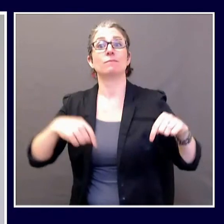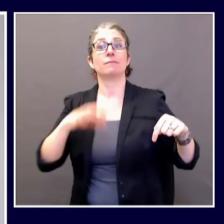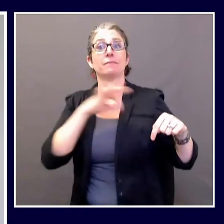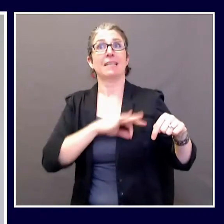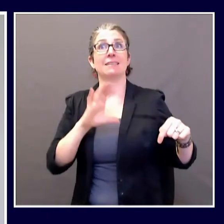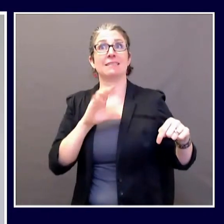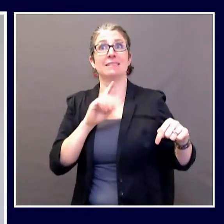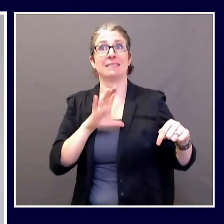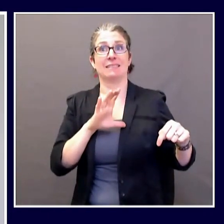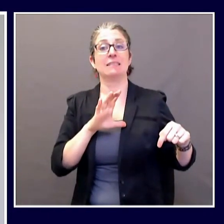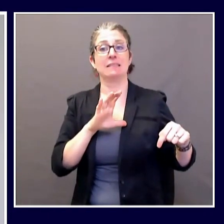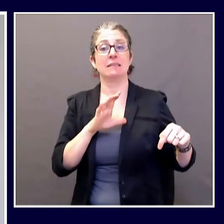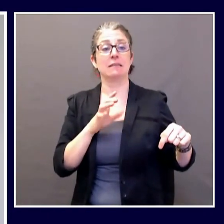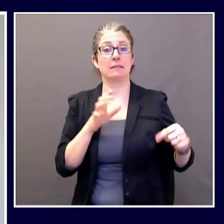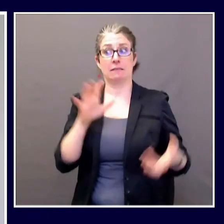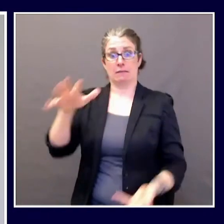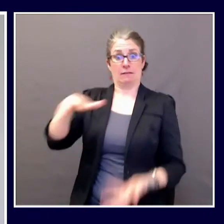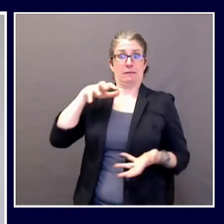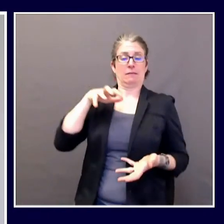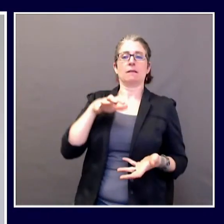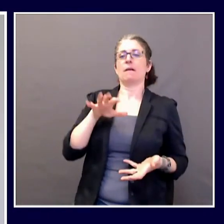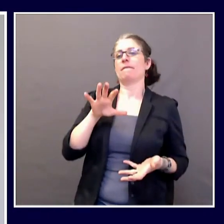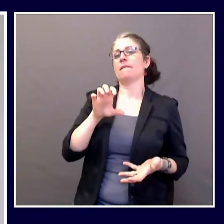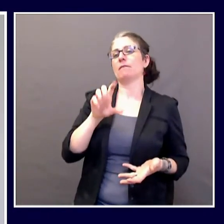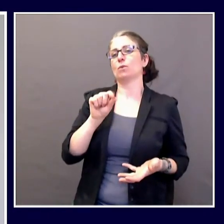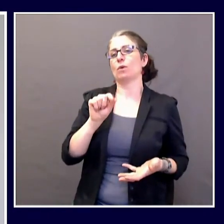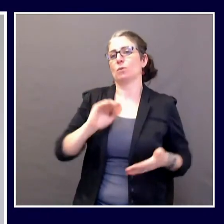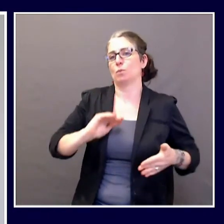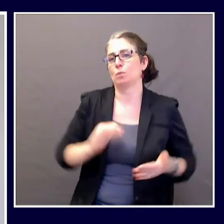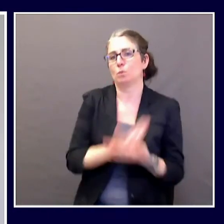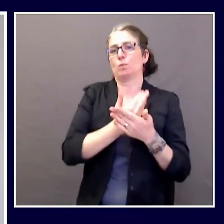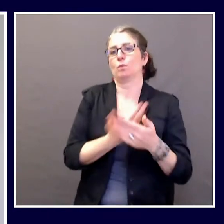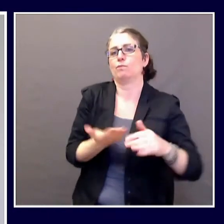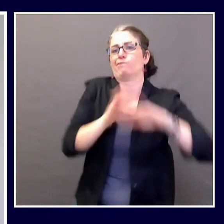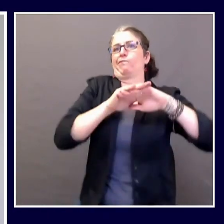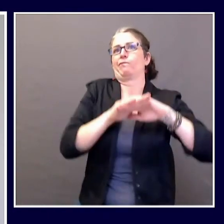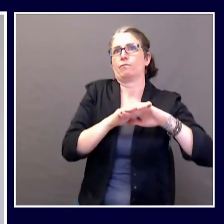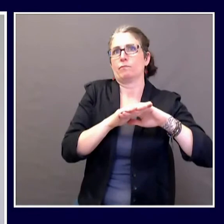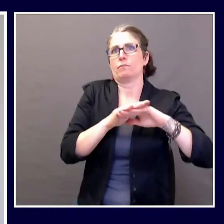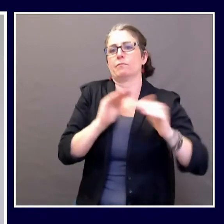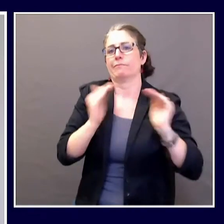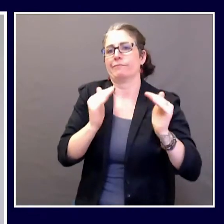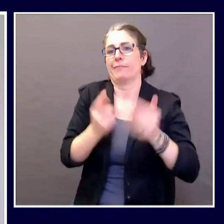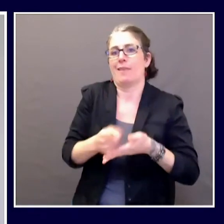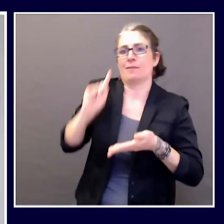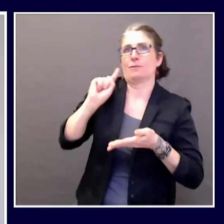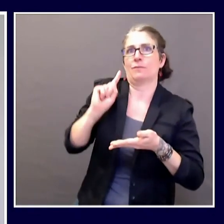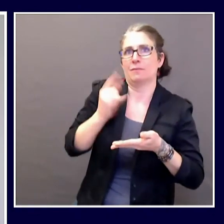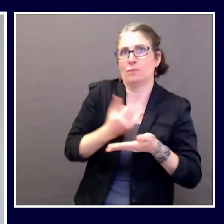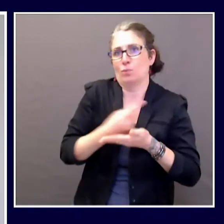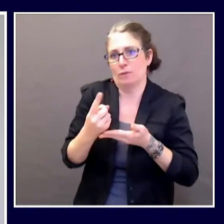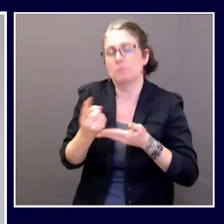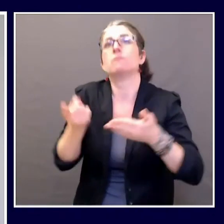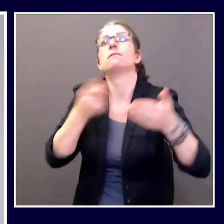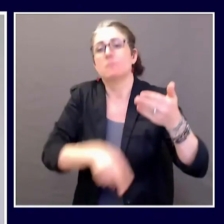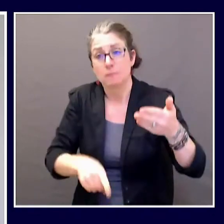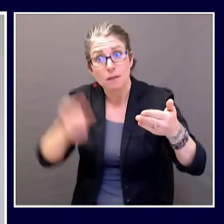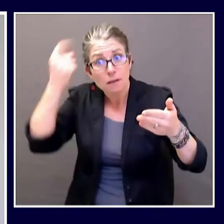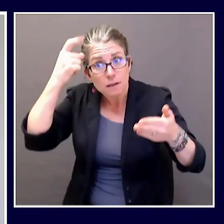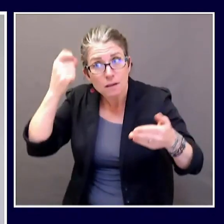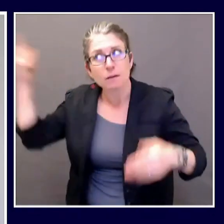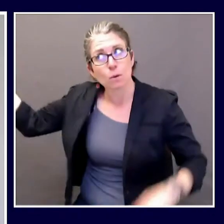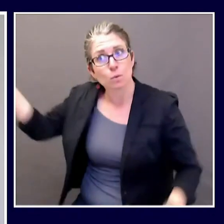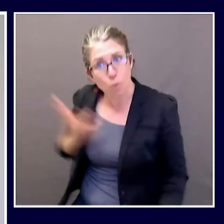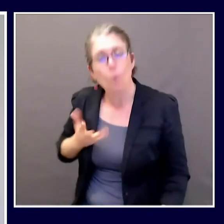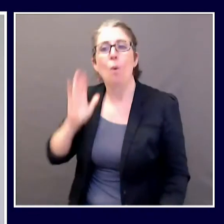several fold more. But for now, we will do the best we can with the doses that are being allocated and work in a manner